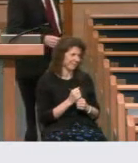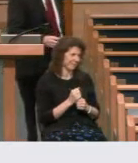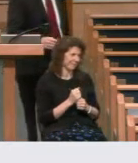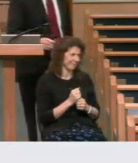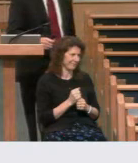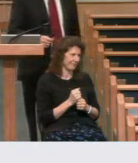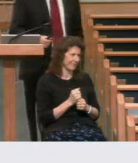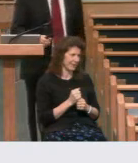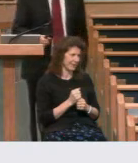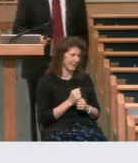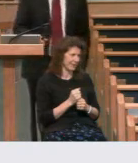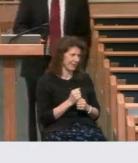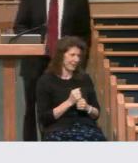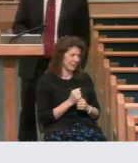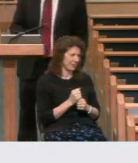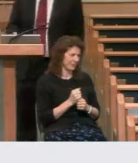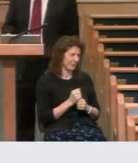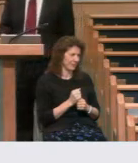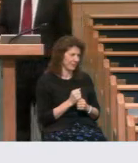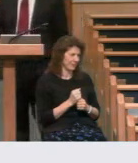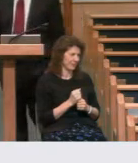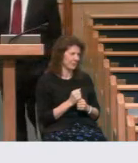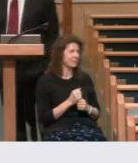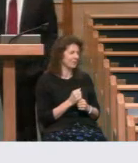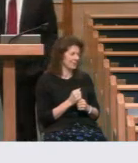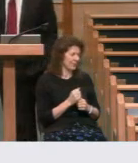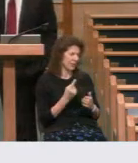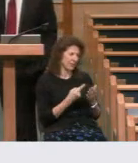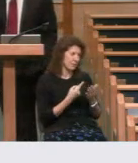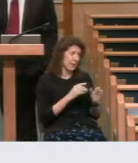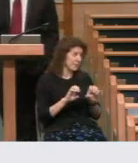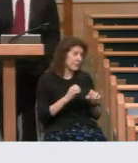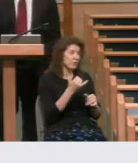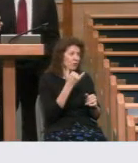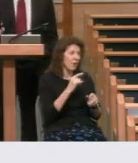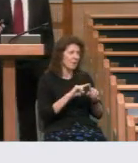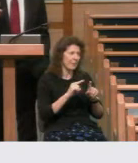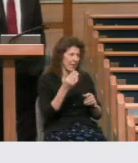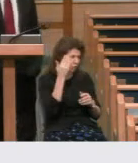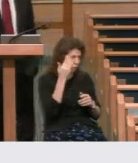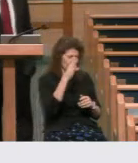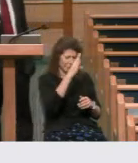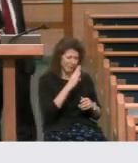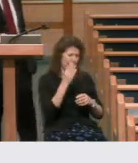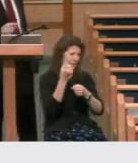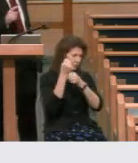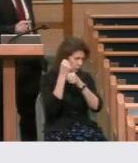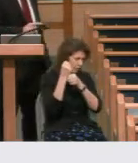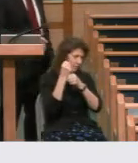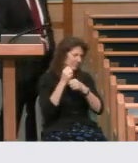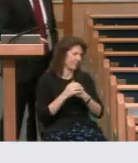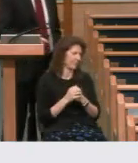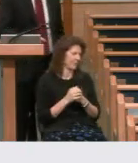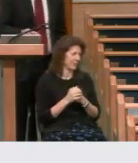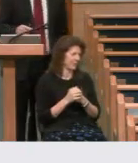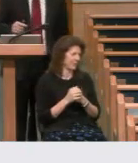war. He should not have stayed at home, right? So that's a lesson that we can learn. When you should be doing something, it's going to keep you out